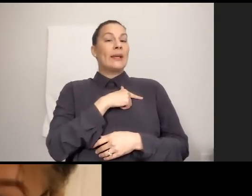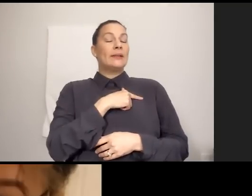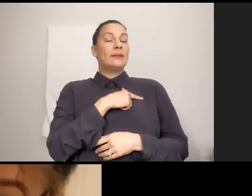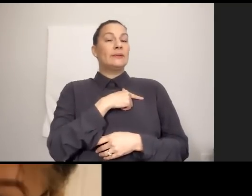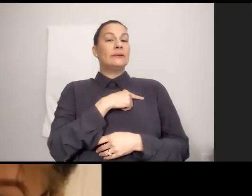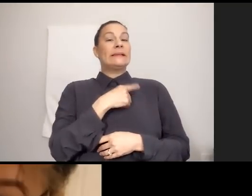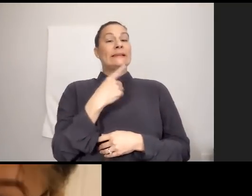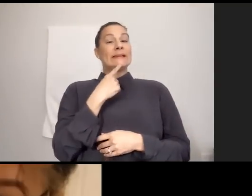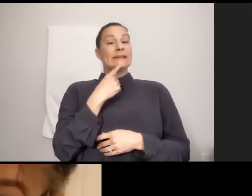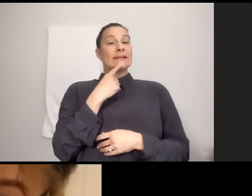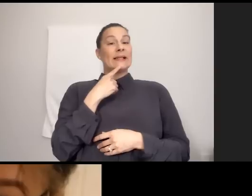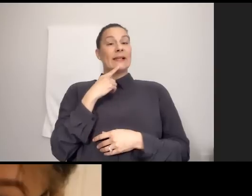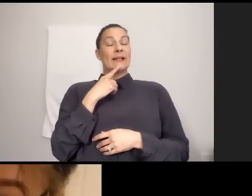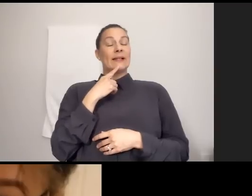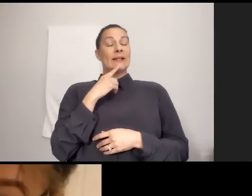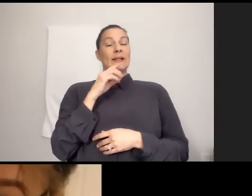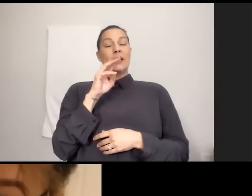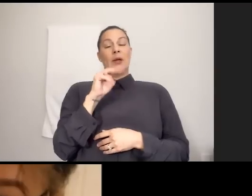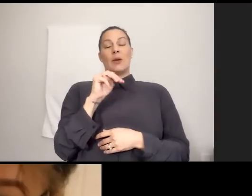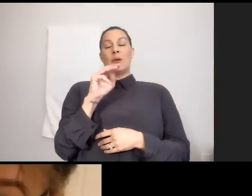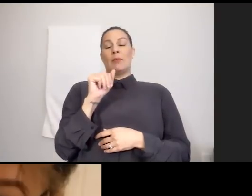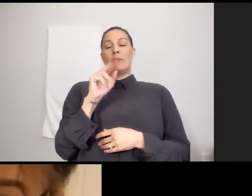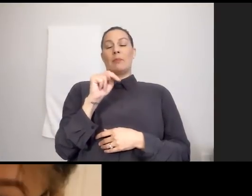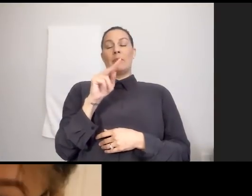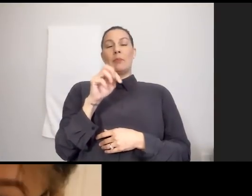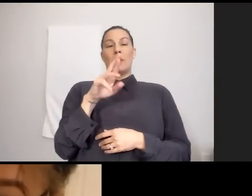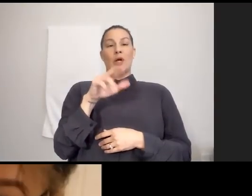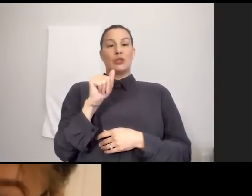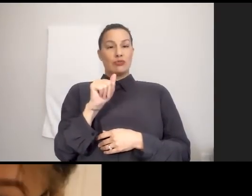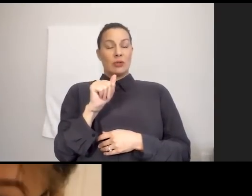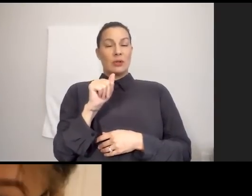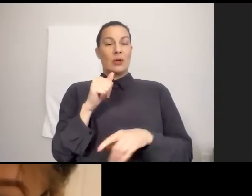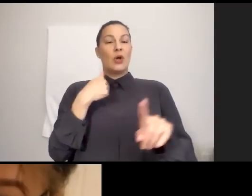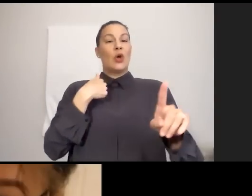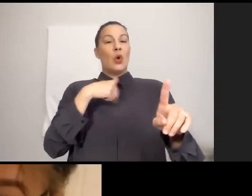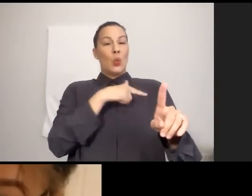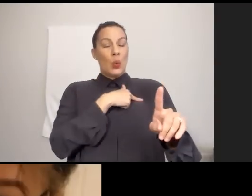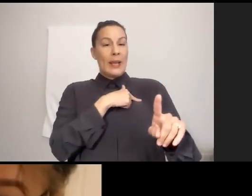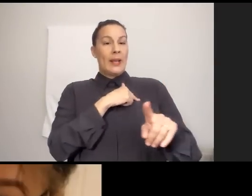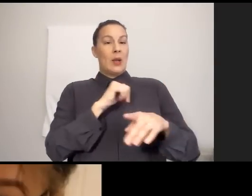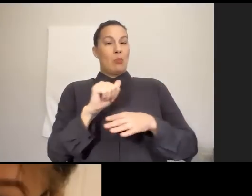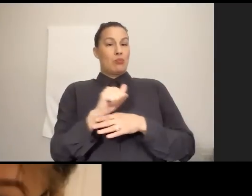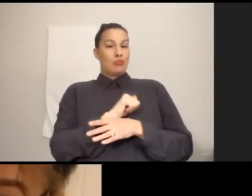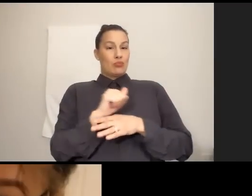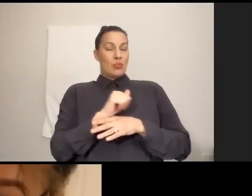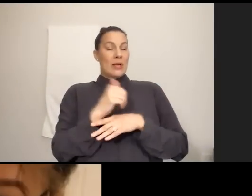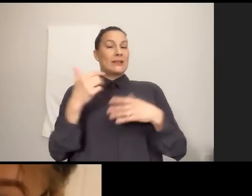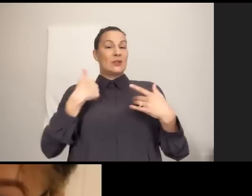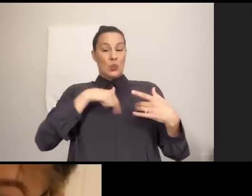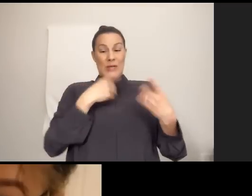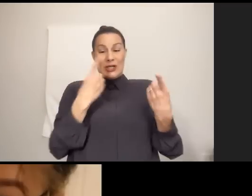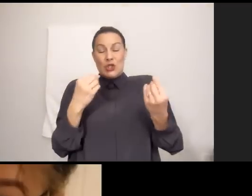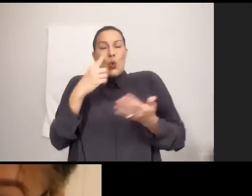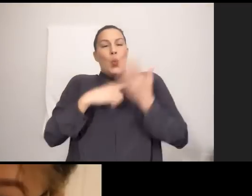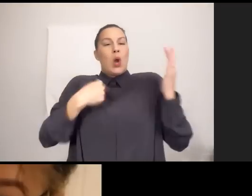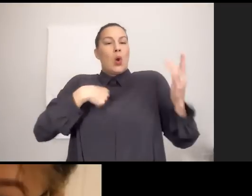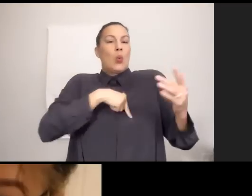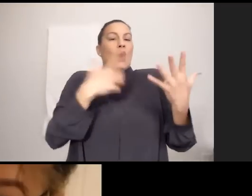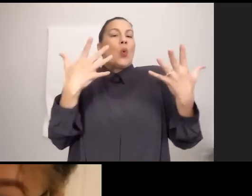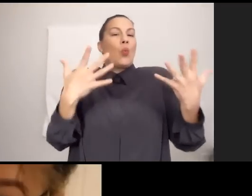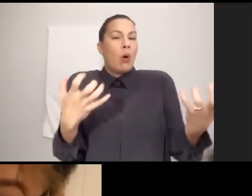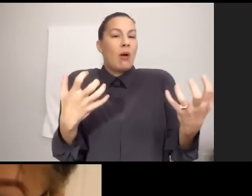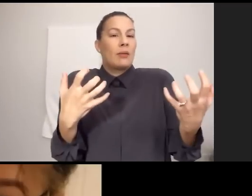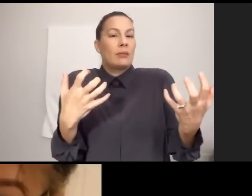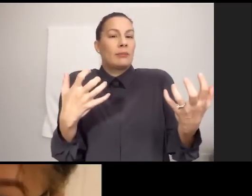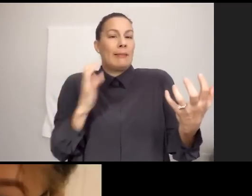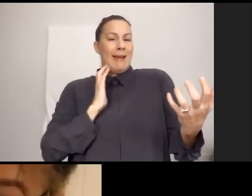from emergent strategies. We practice what we want to create. Y'all, we must rise up together